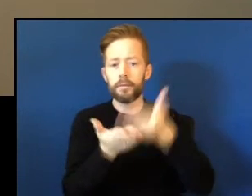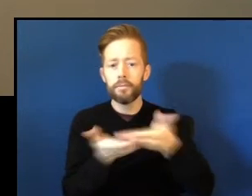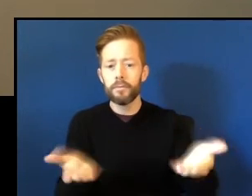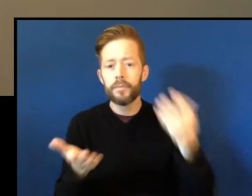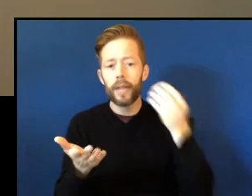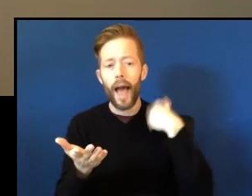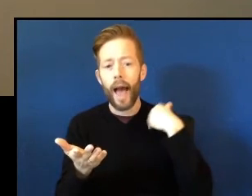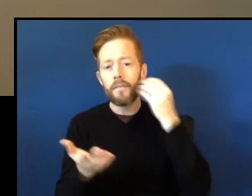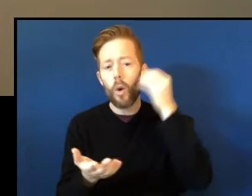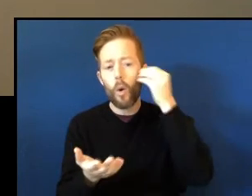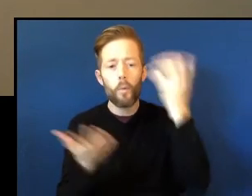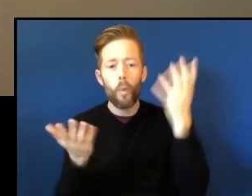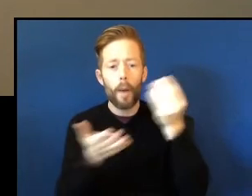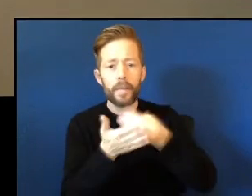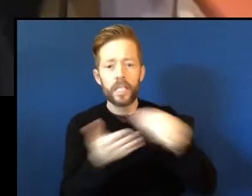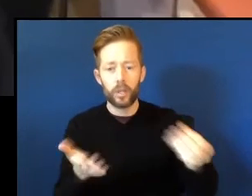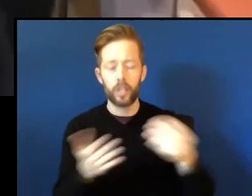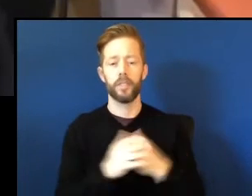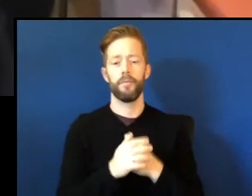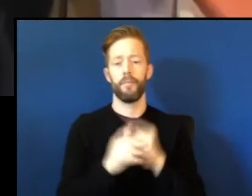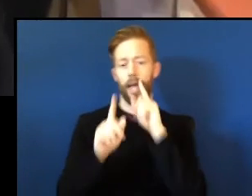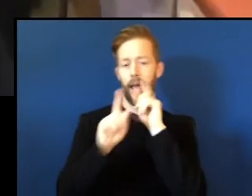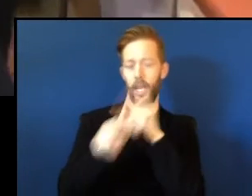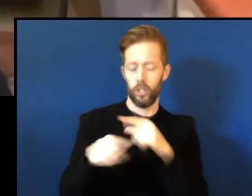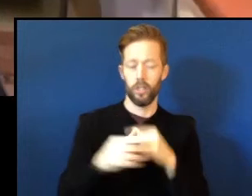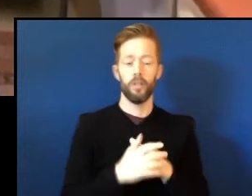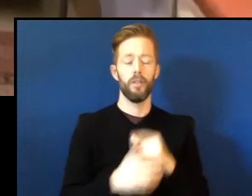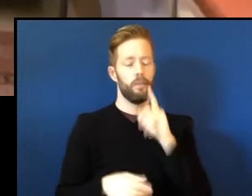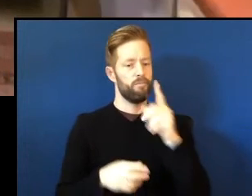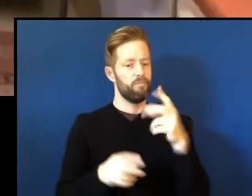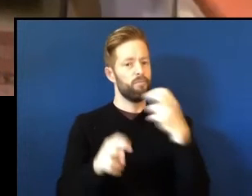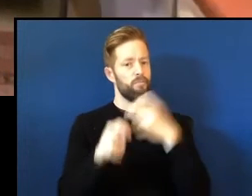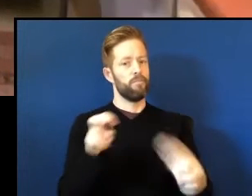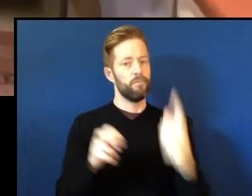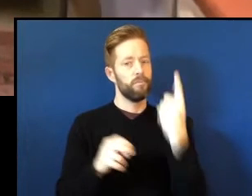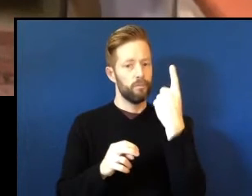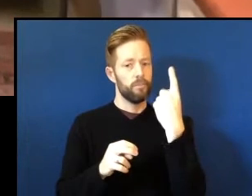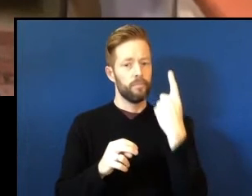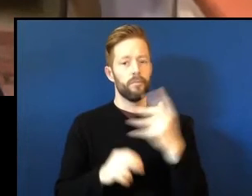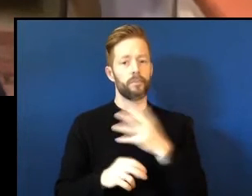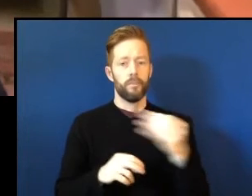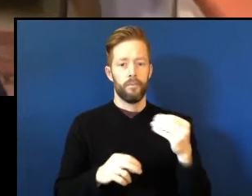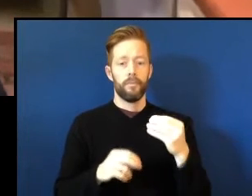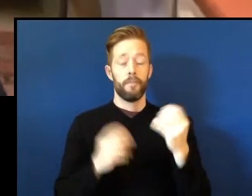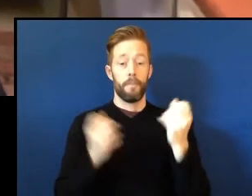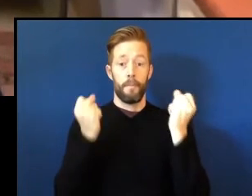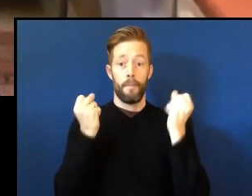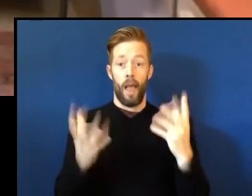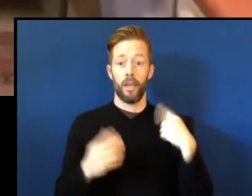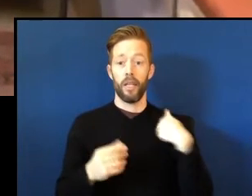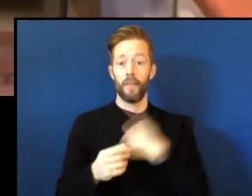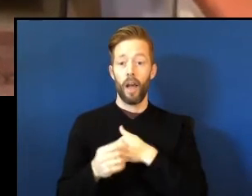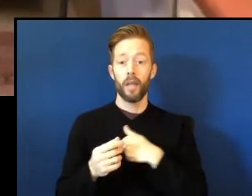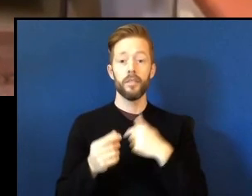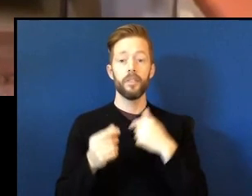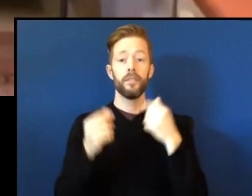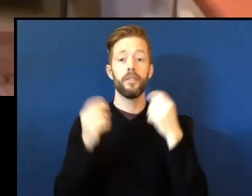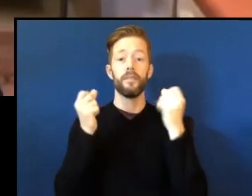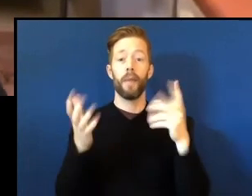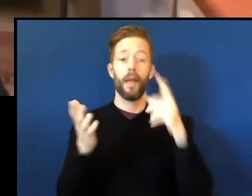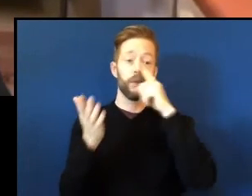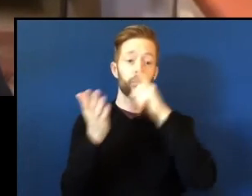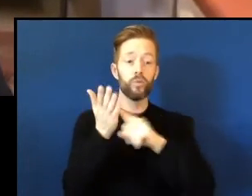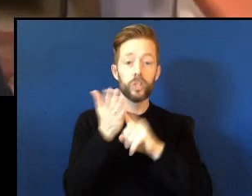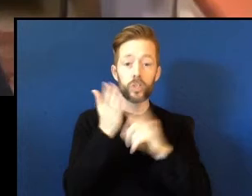home? That's a tough one, really tough one. And it's a question lots of us, lots of researchers